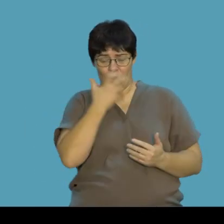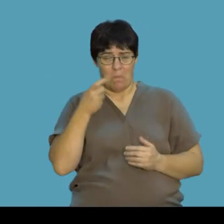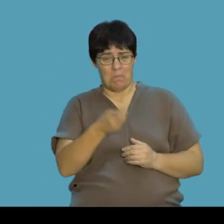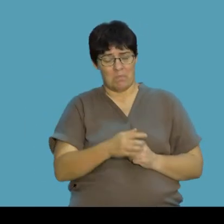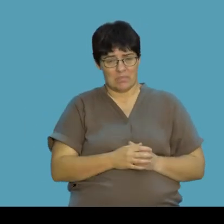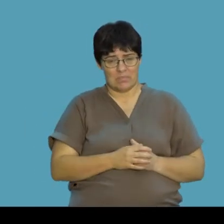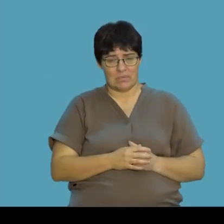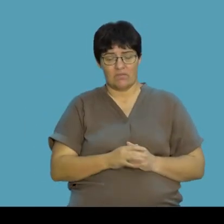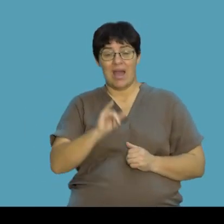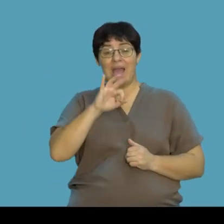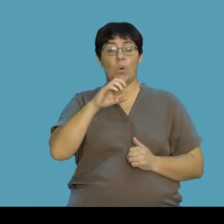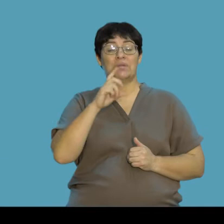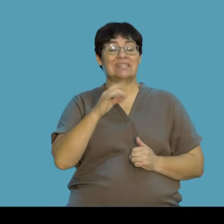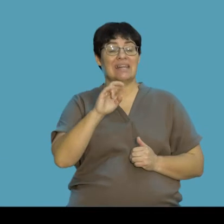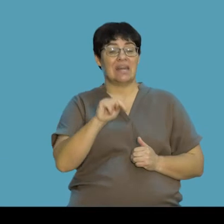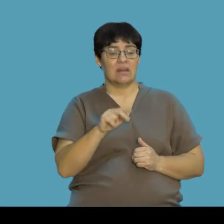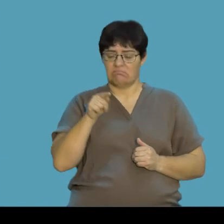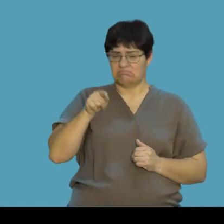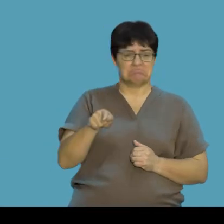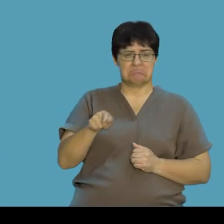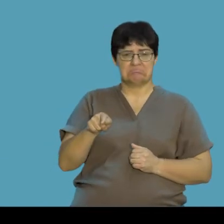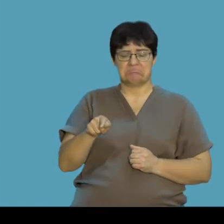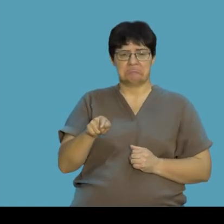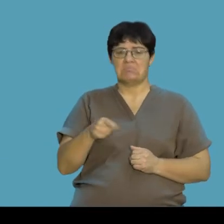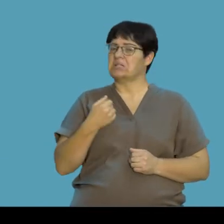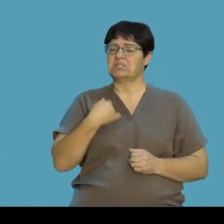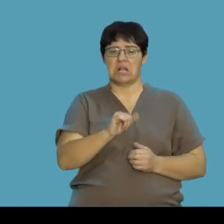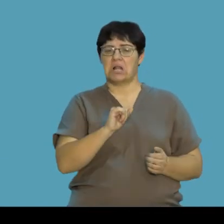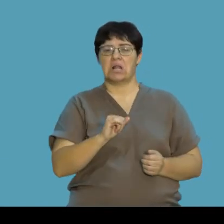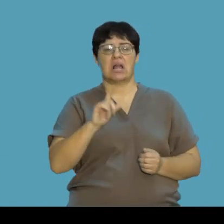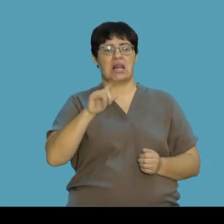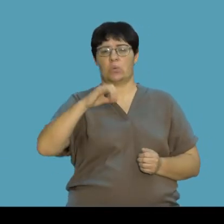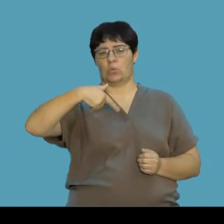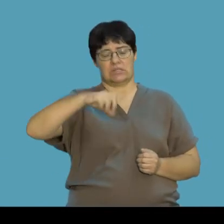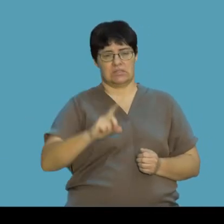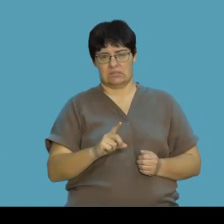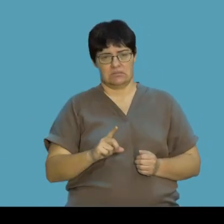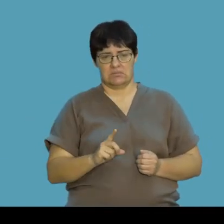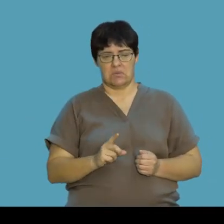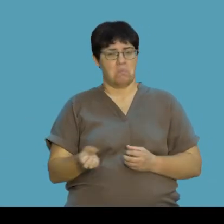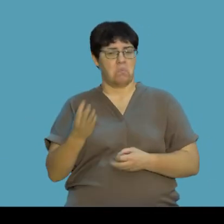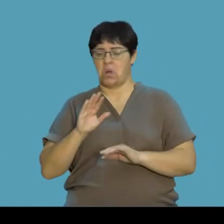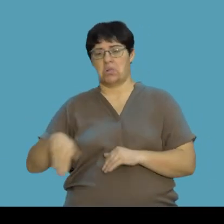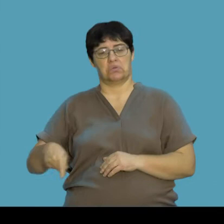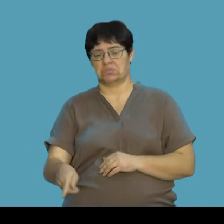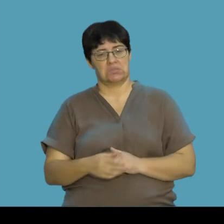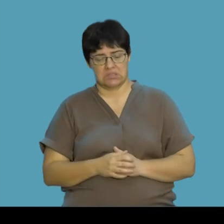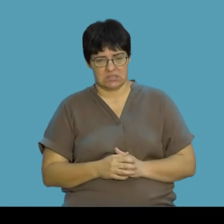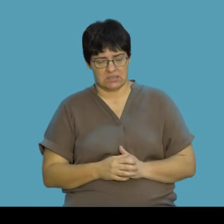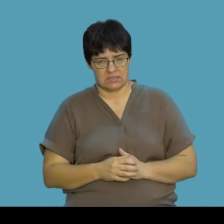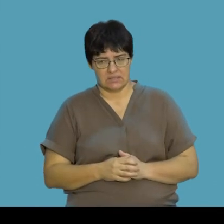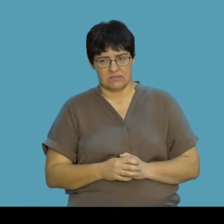means then for iodine, at that temperature, it will still be in liquid form, okay? Right, but